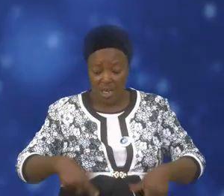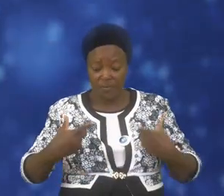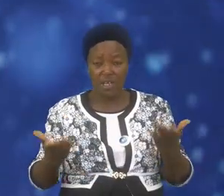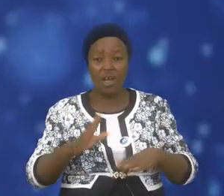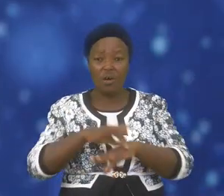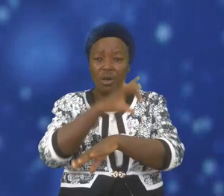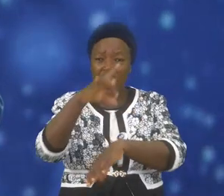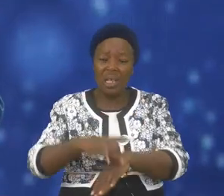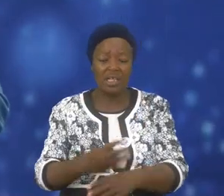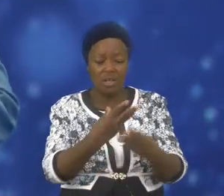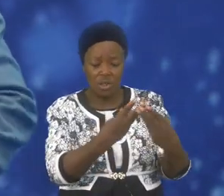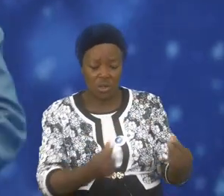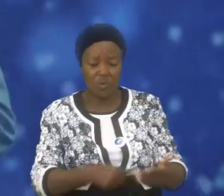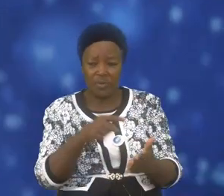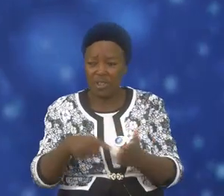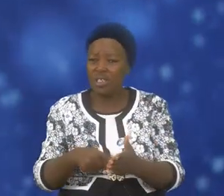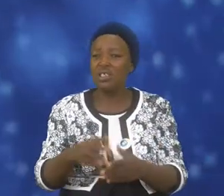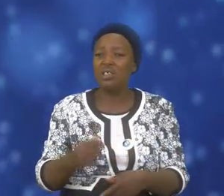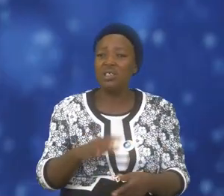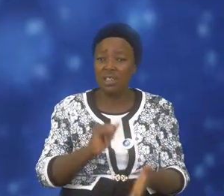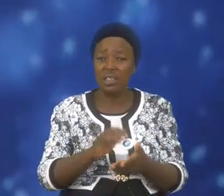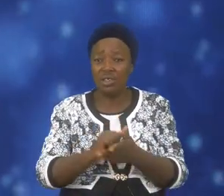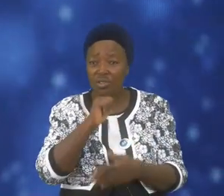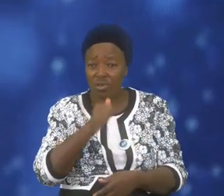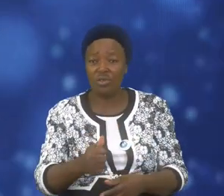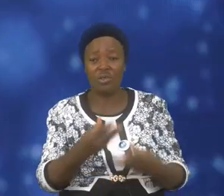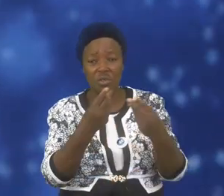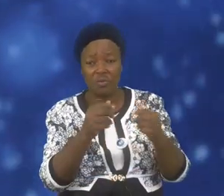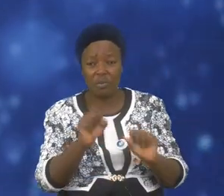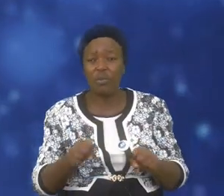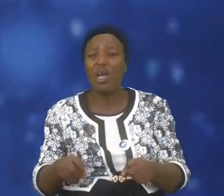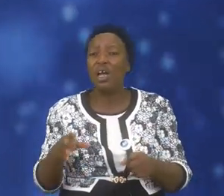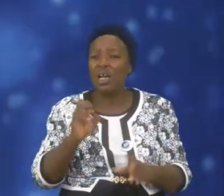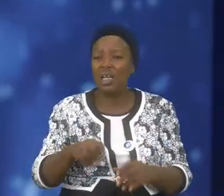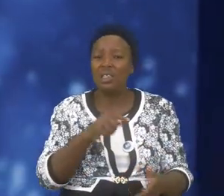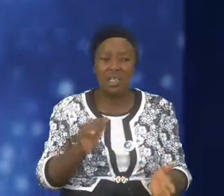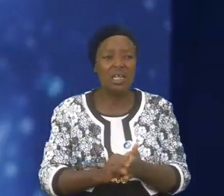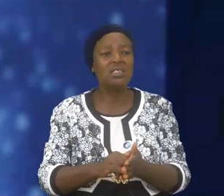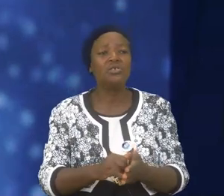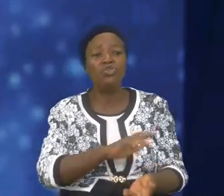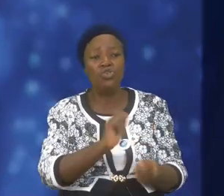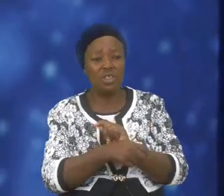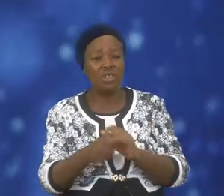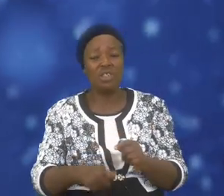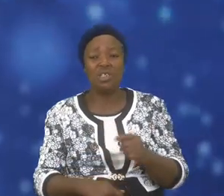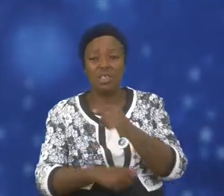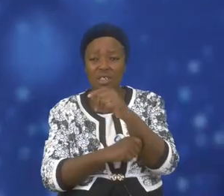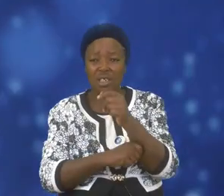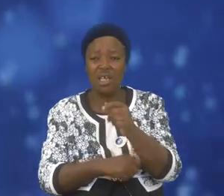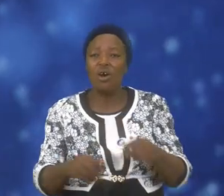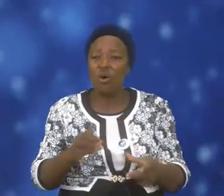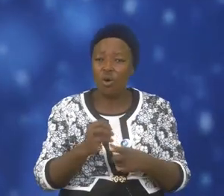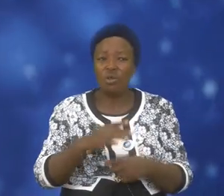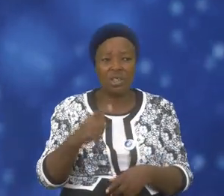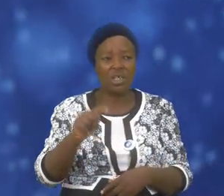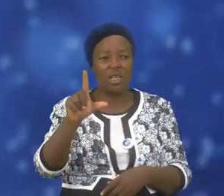the Ethiopian change his skin, or the leopard his paws? Then may ye also do